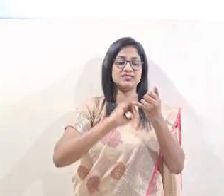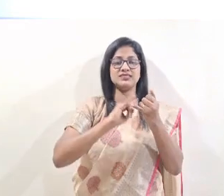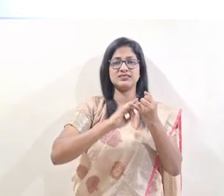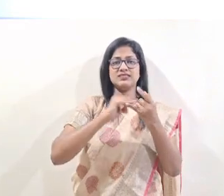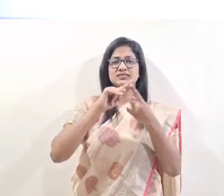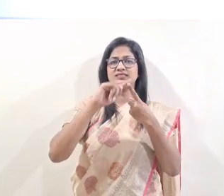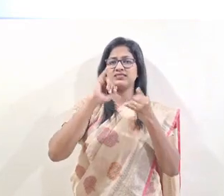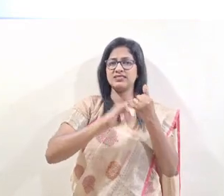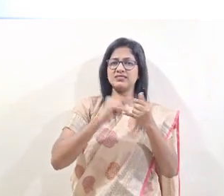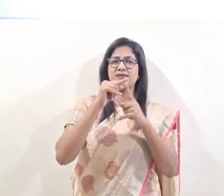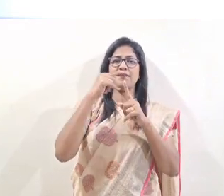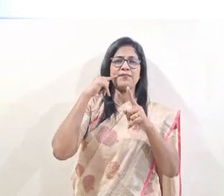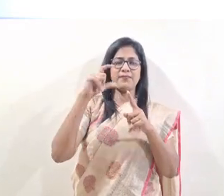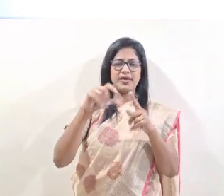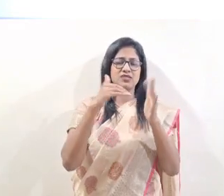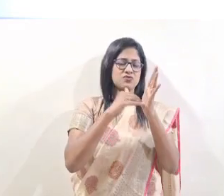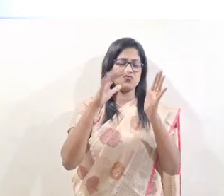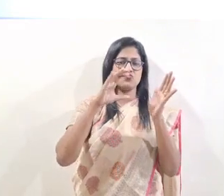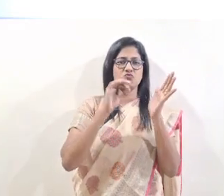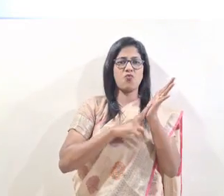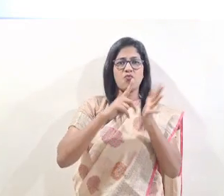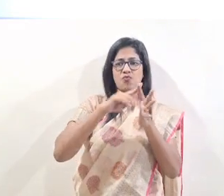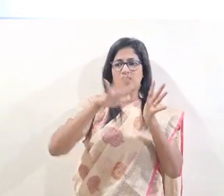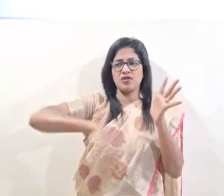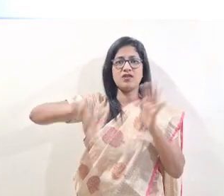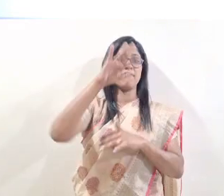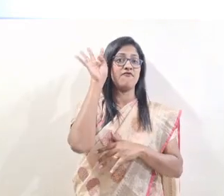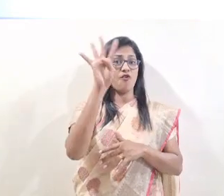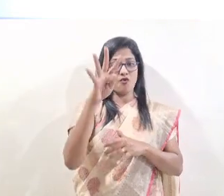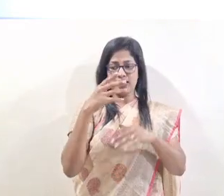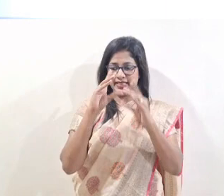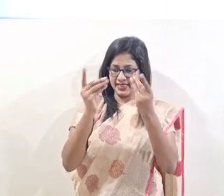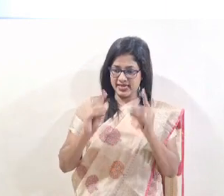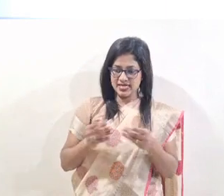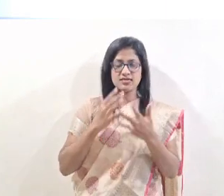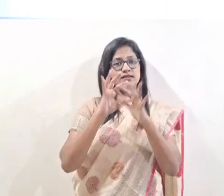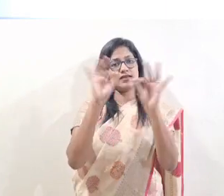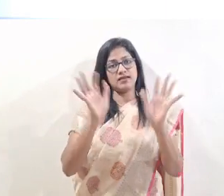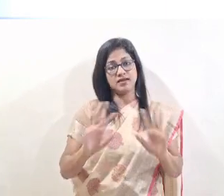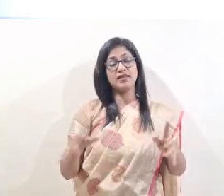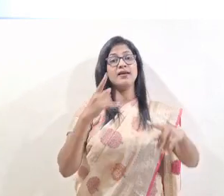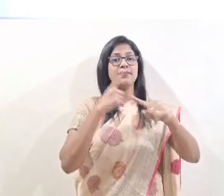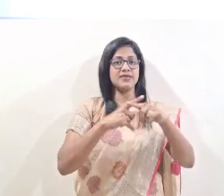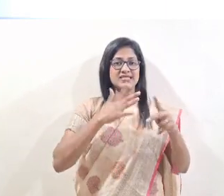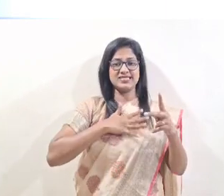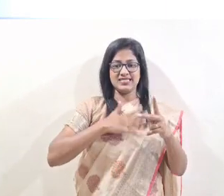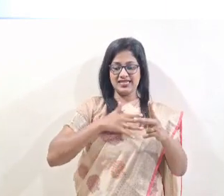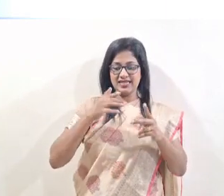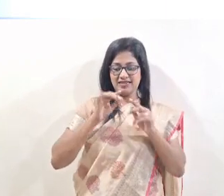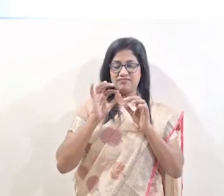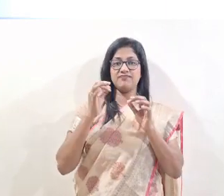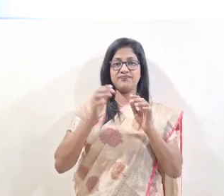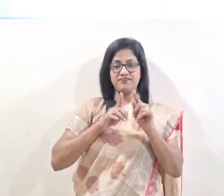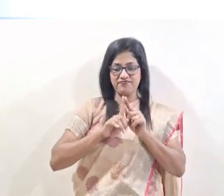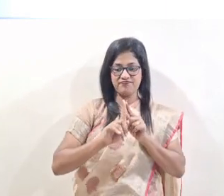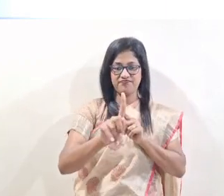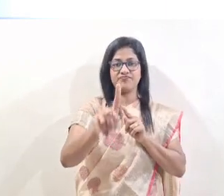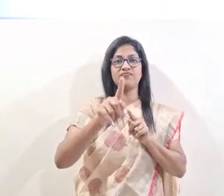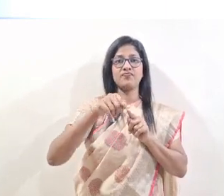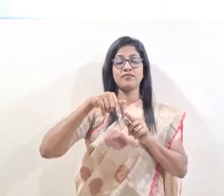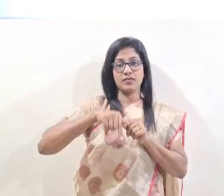4. So all things have been designed for that. And the green line is the latest line for us,